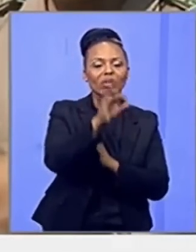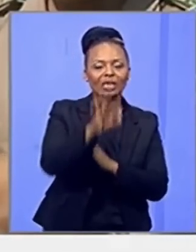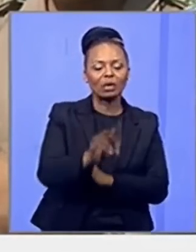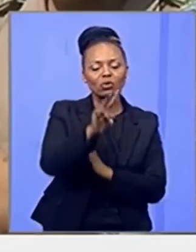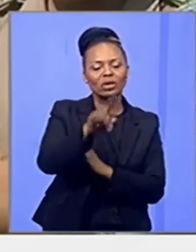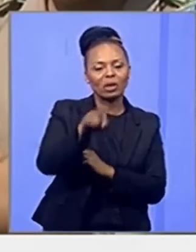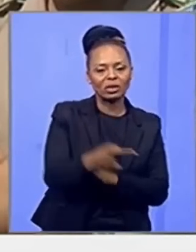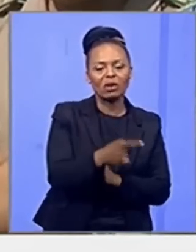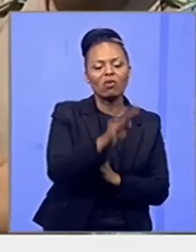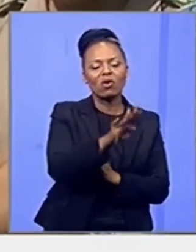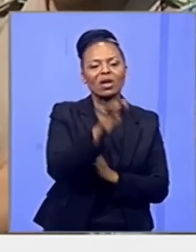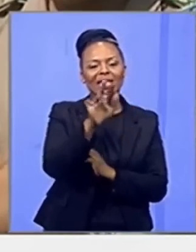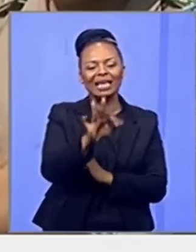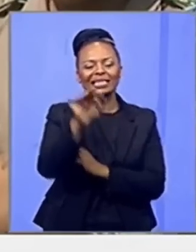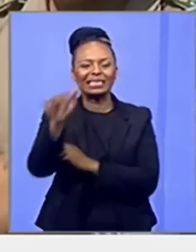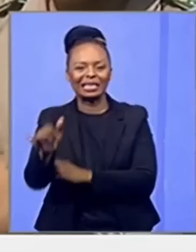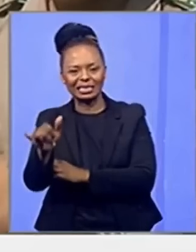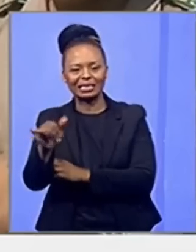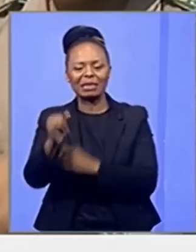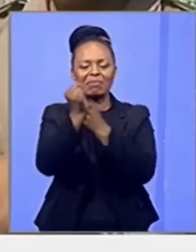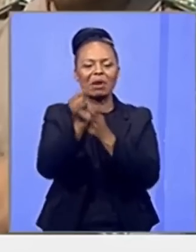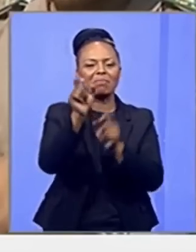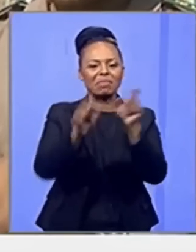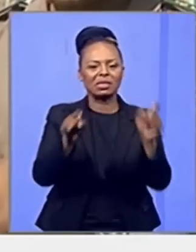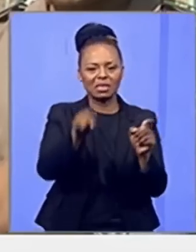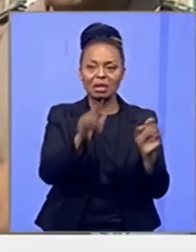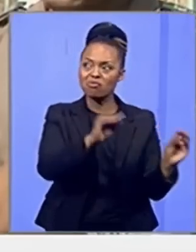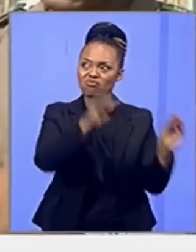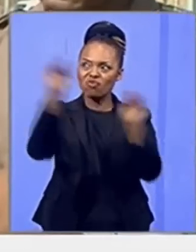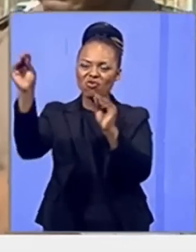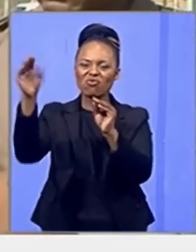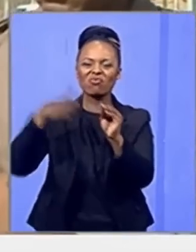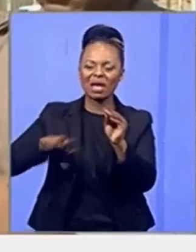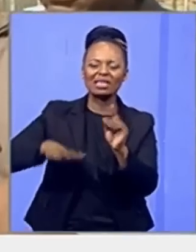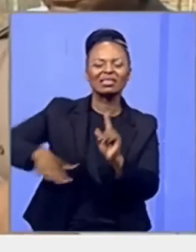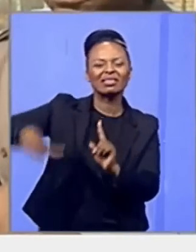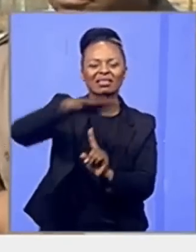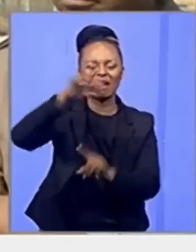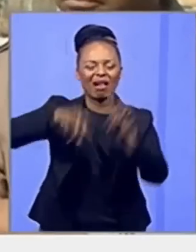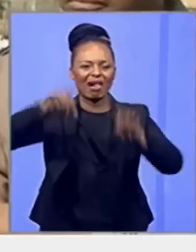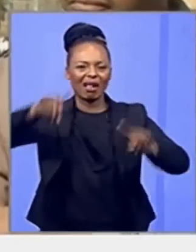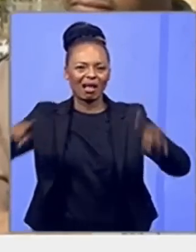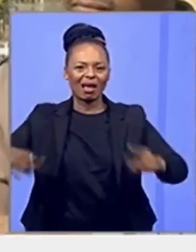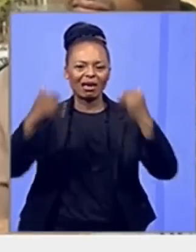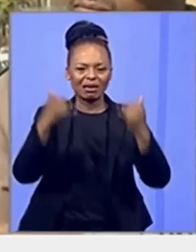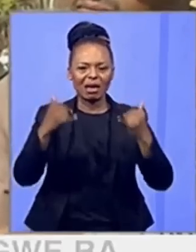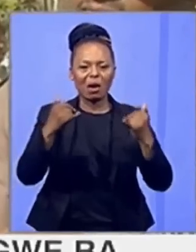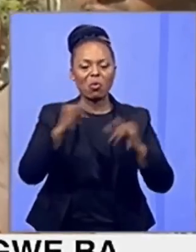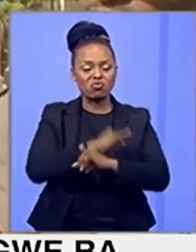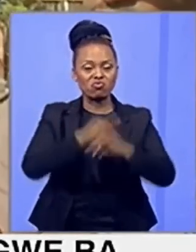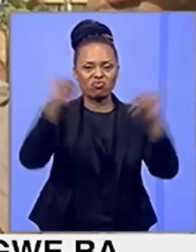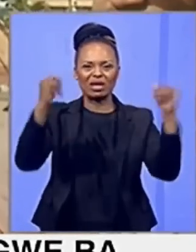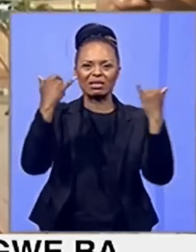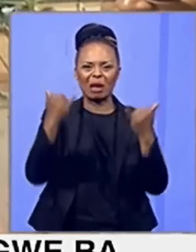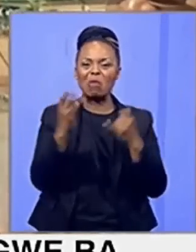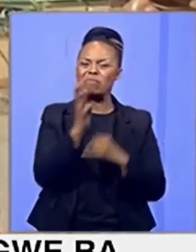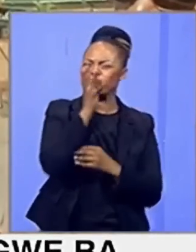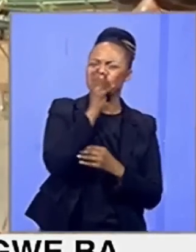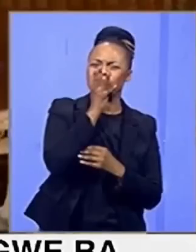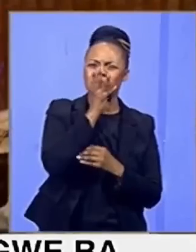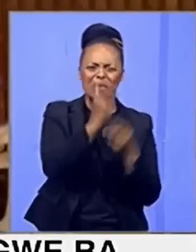2,436 inmates have been transferred to various centers across the country. Invariably, we have seen a sharp increase in the rates of overcrowding in